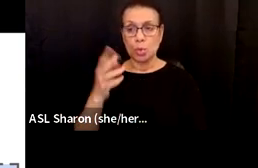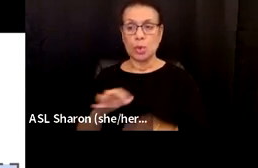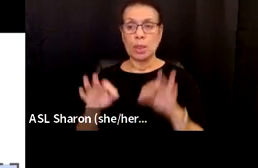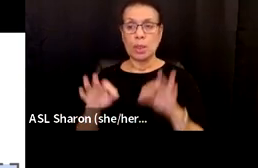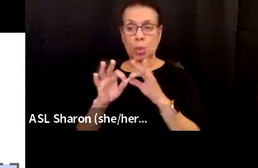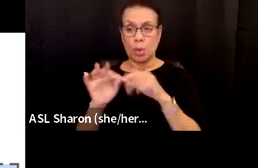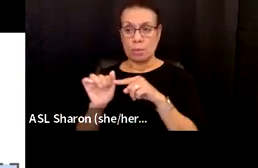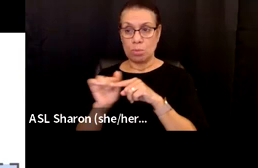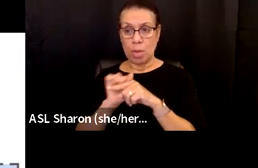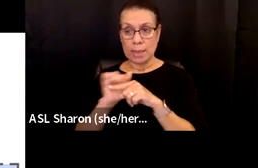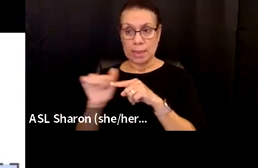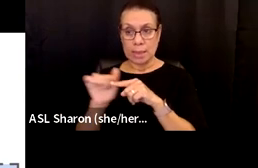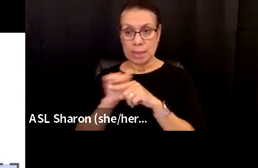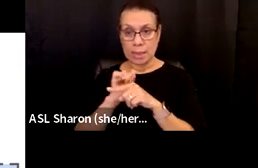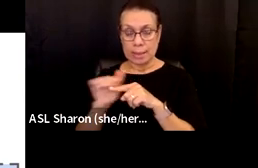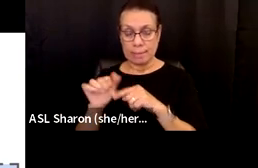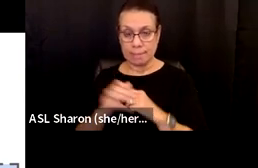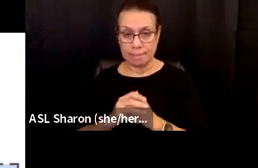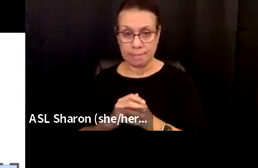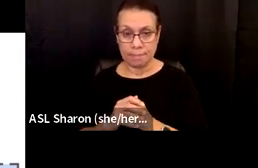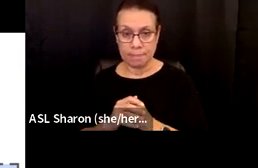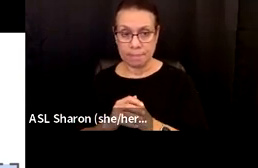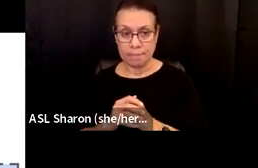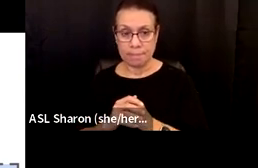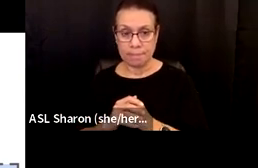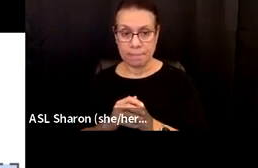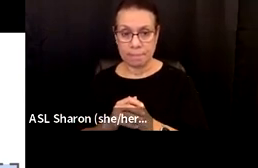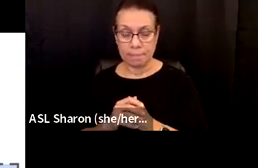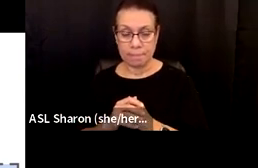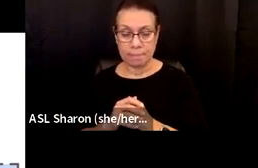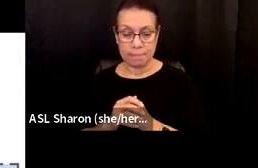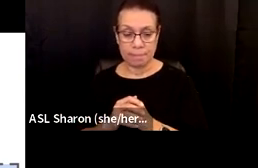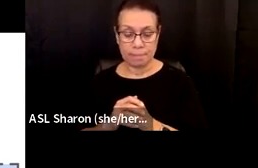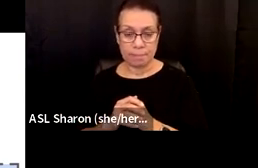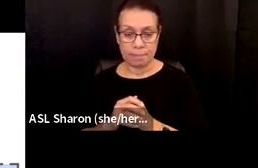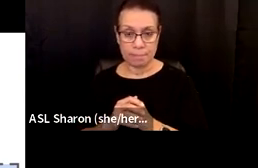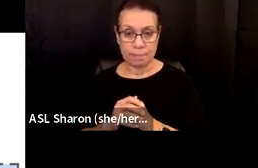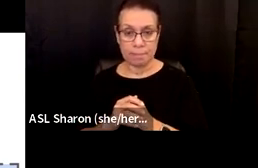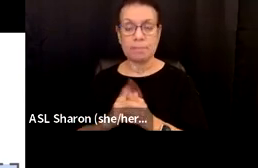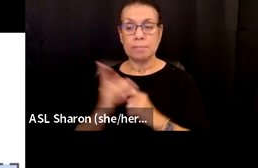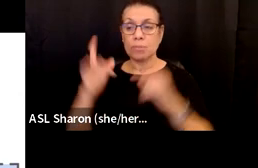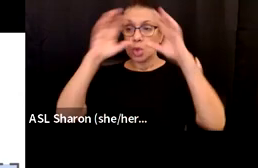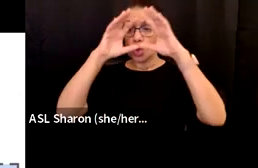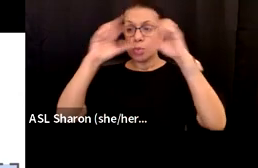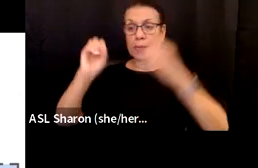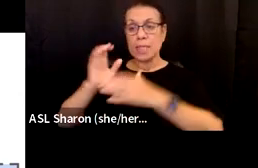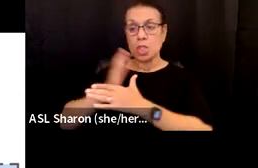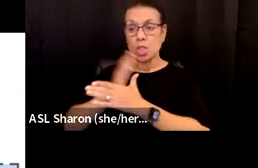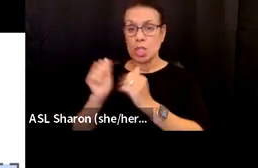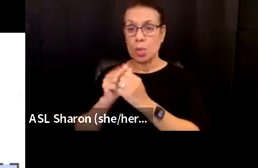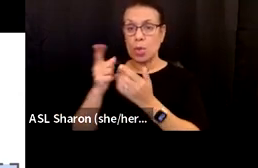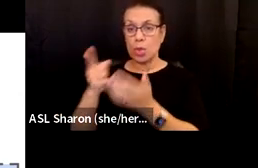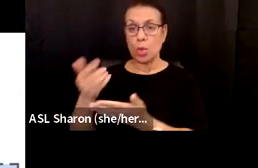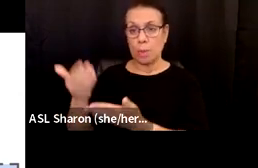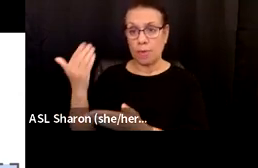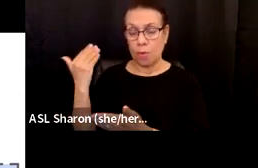practices um that we the superintendent sort of stood up quite well in her earlier report and i'll get